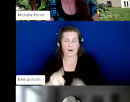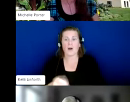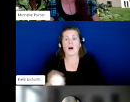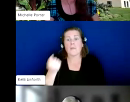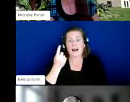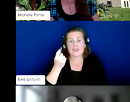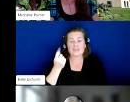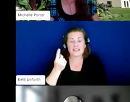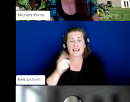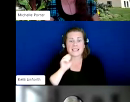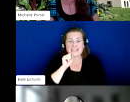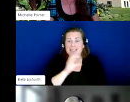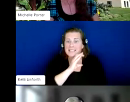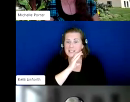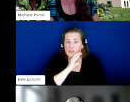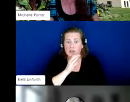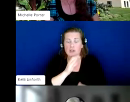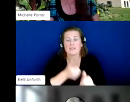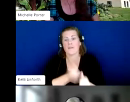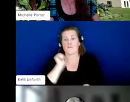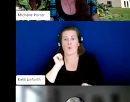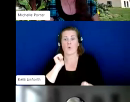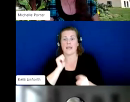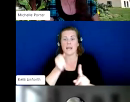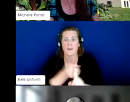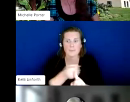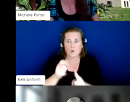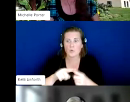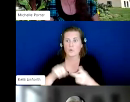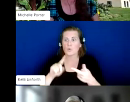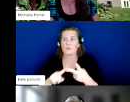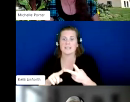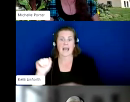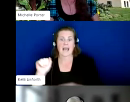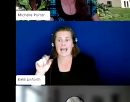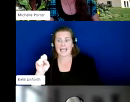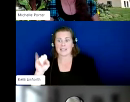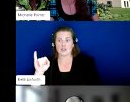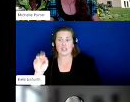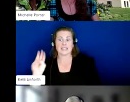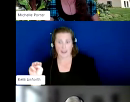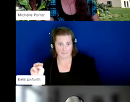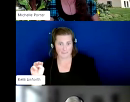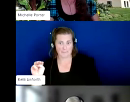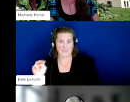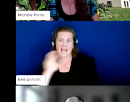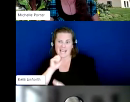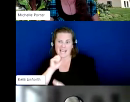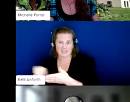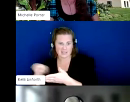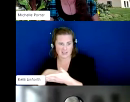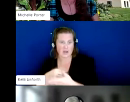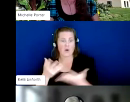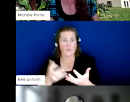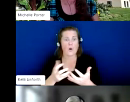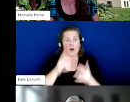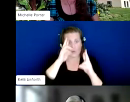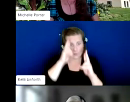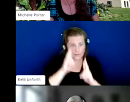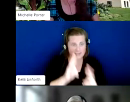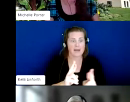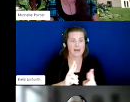from ageism and abuse, where human rights are advanced, protected, and respected. And we changed our vision